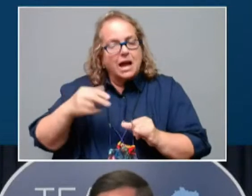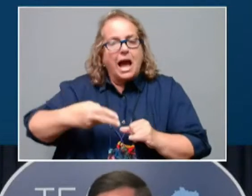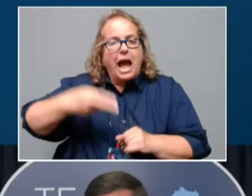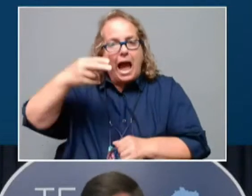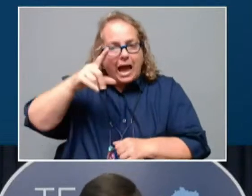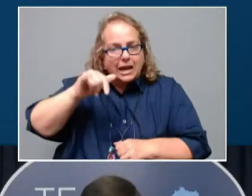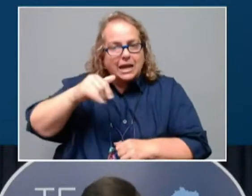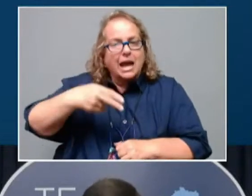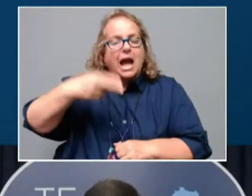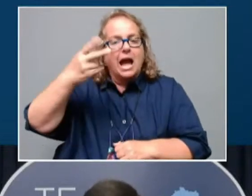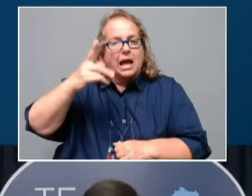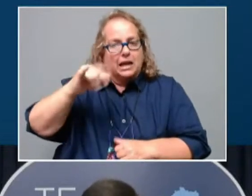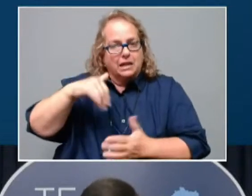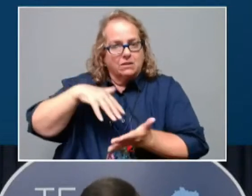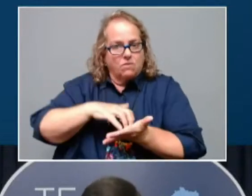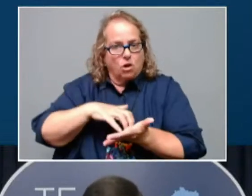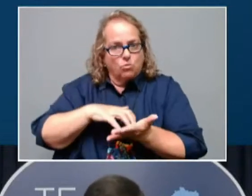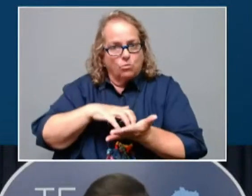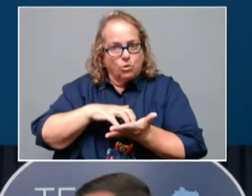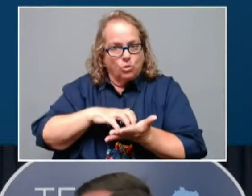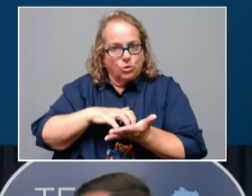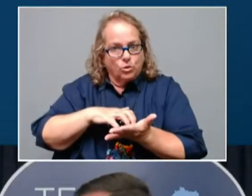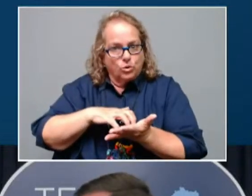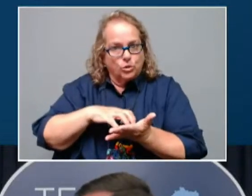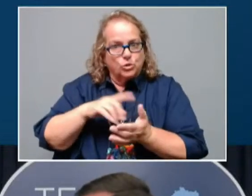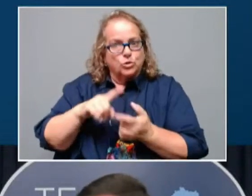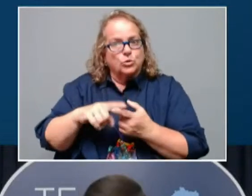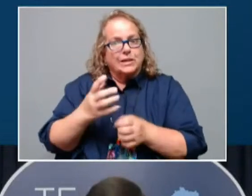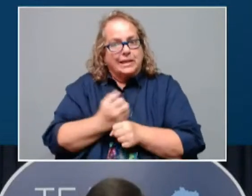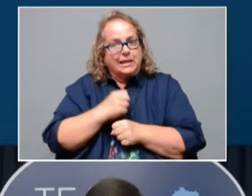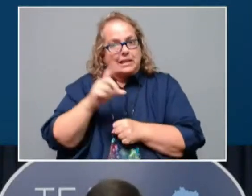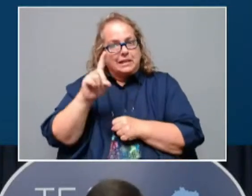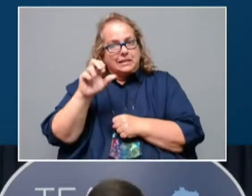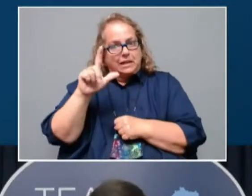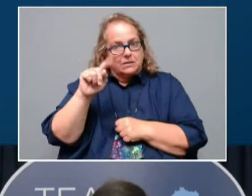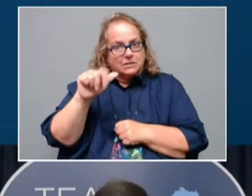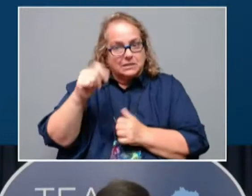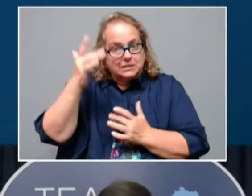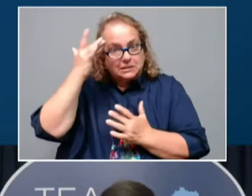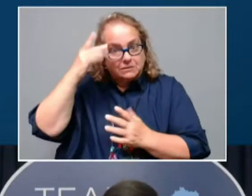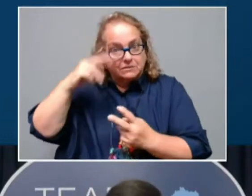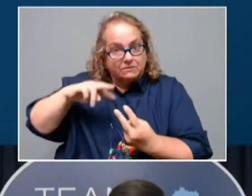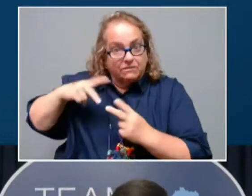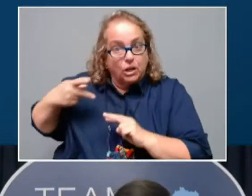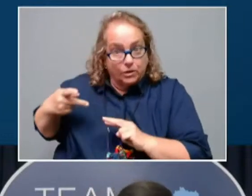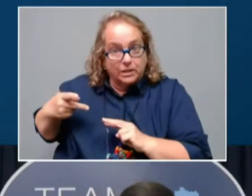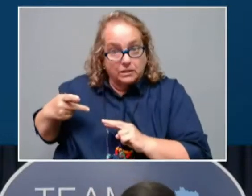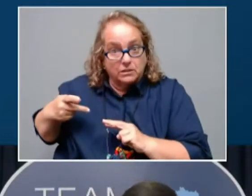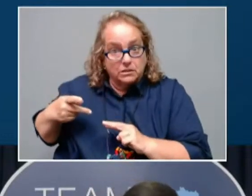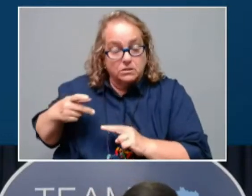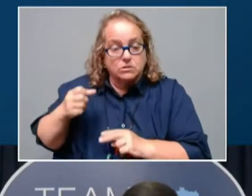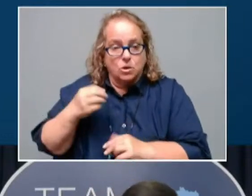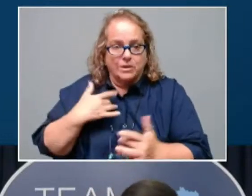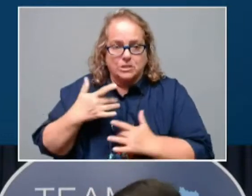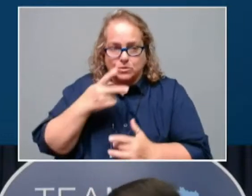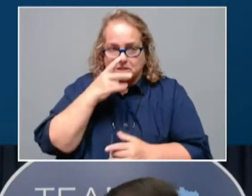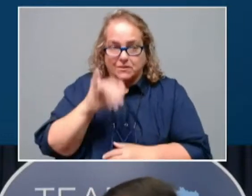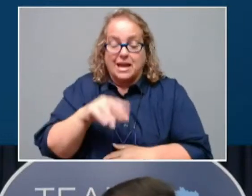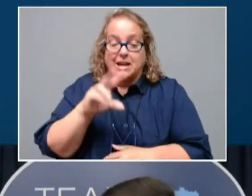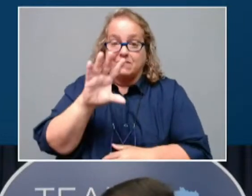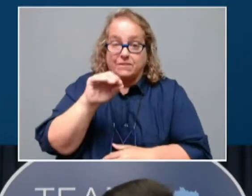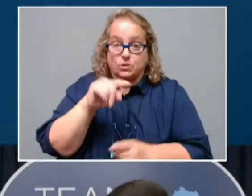highly vulnerable to the Delta variant. So very excited to see this. 50 to 64,